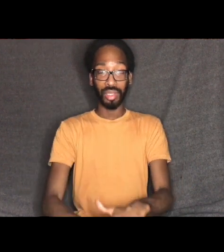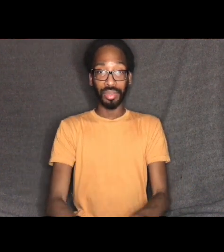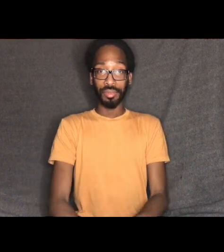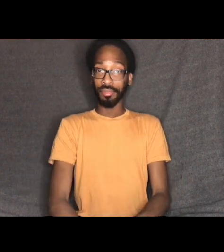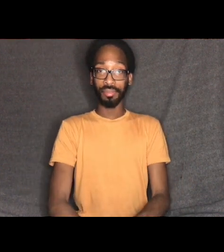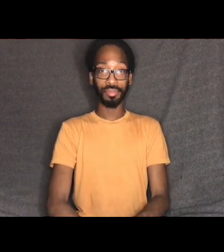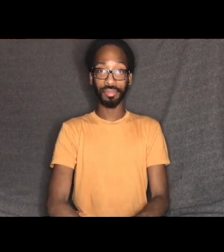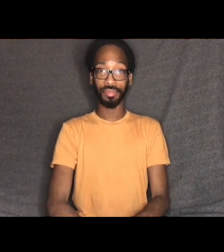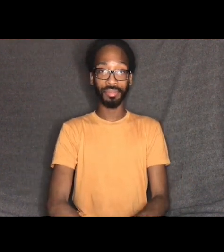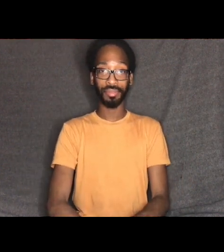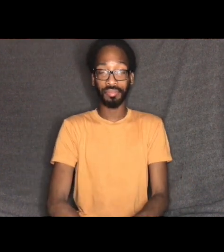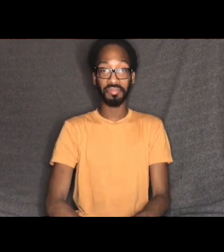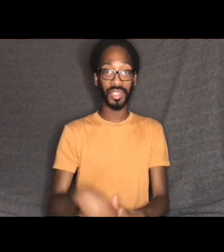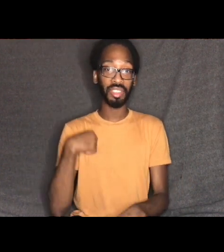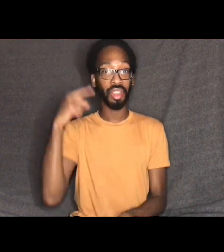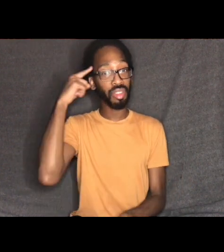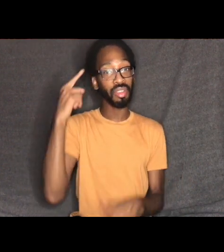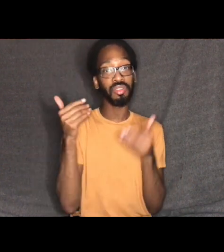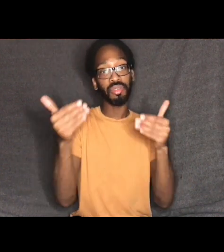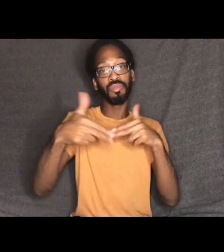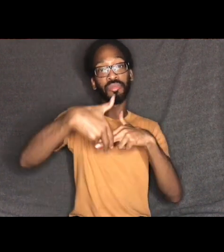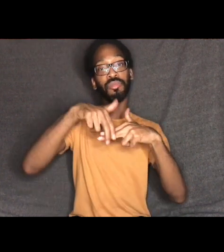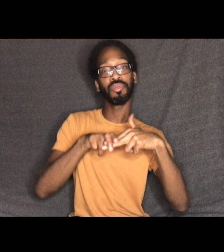wanted to go.